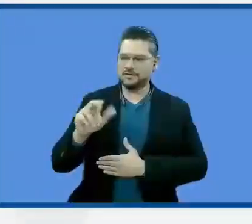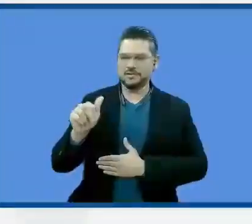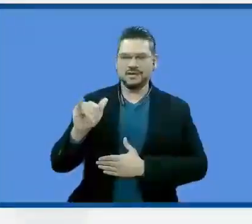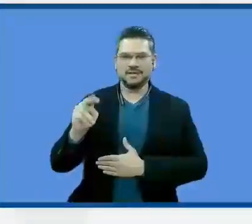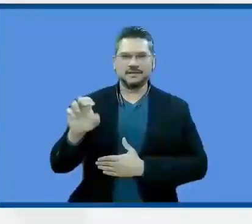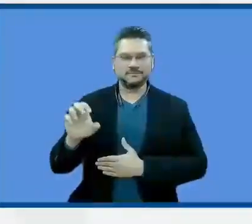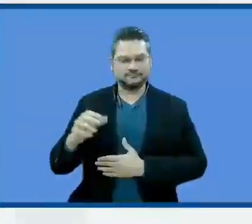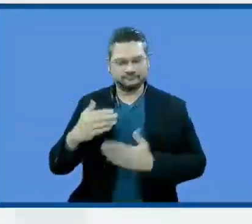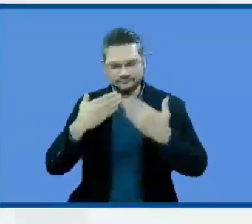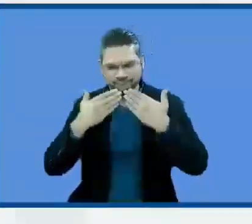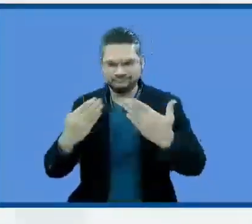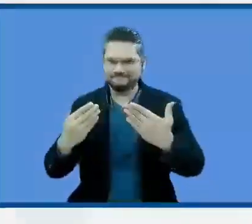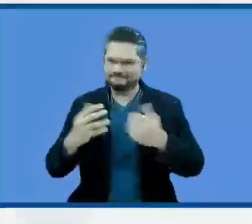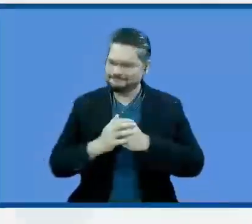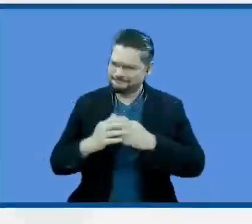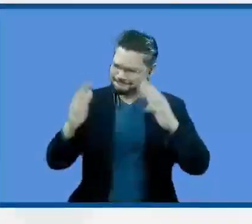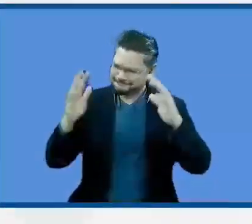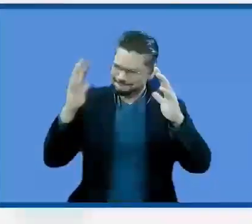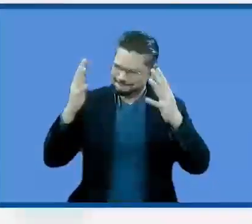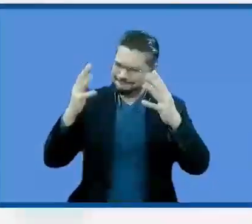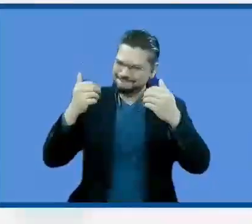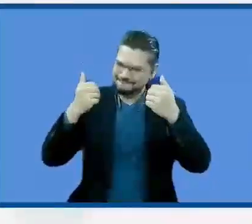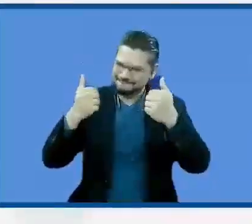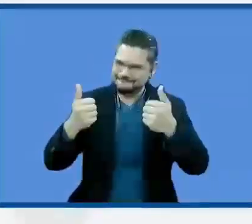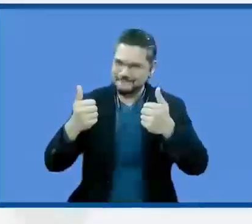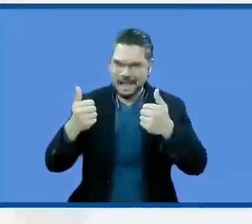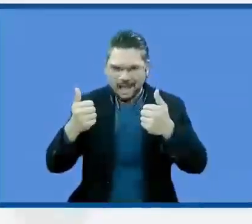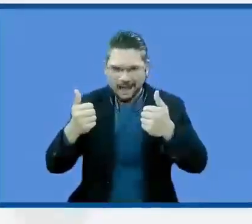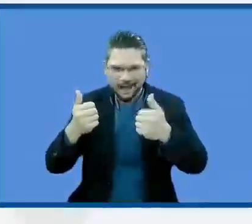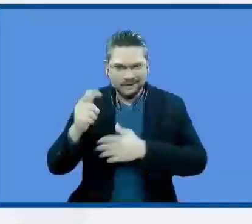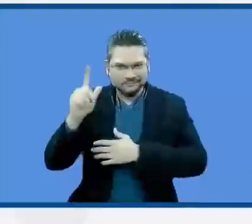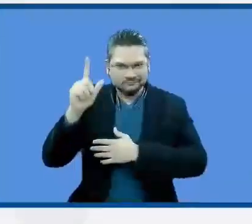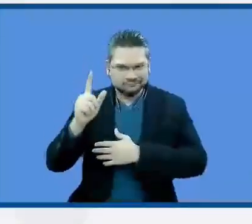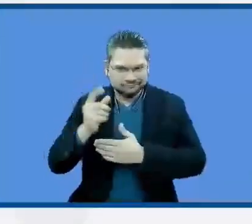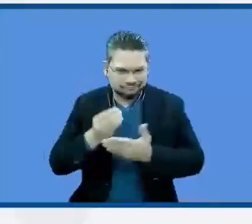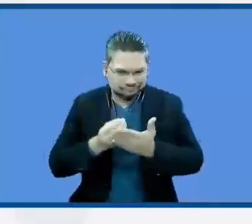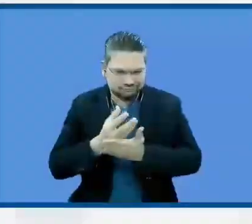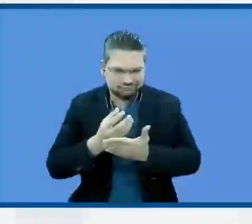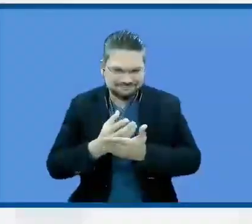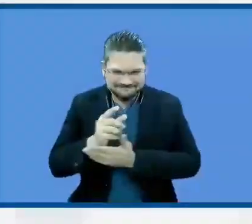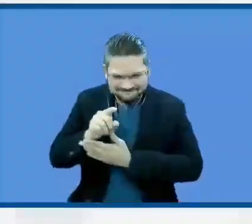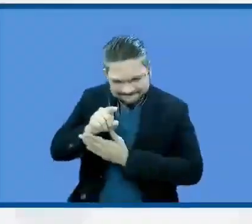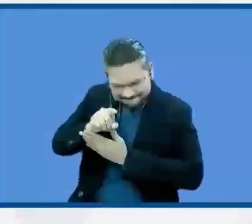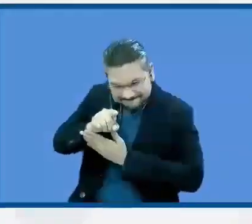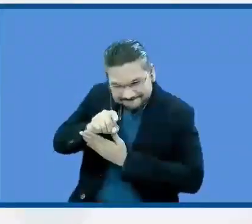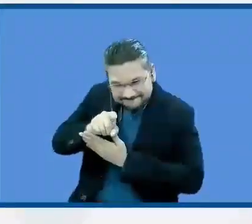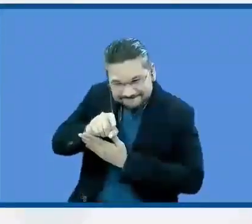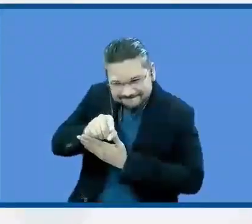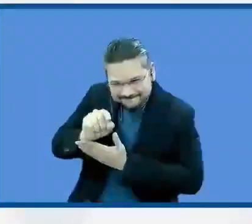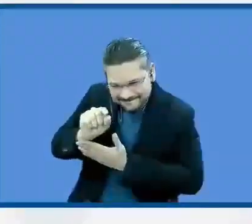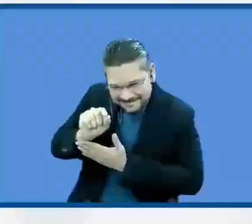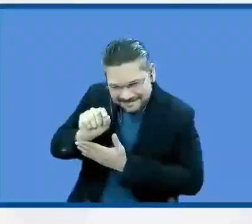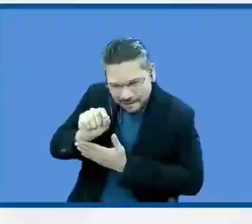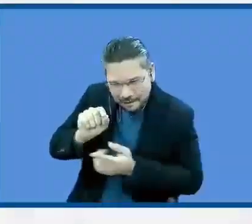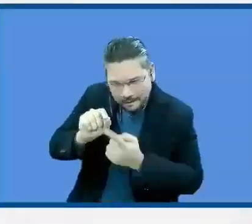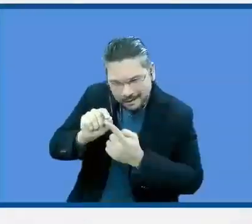starting with a reference to an insect and the importance of monitoring biodiversity, because it tells us so